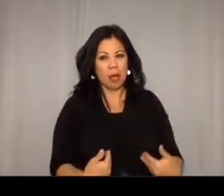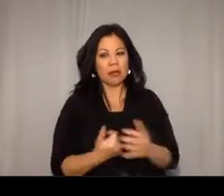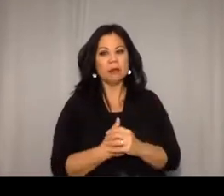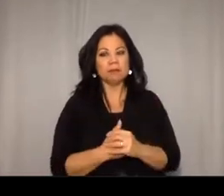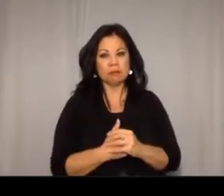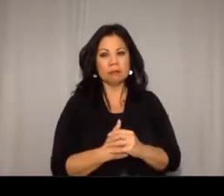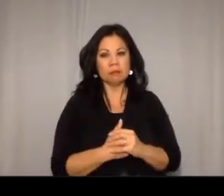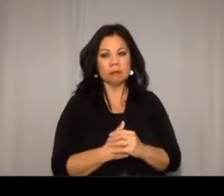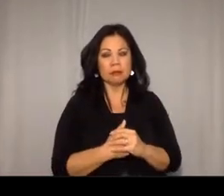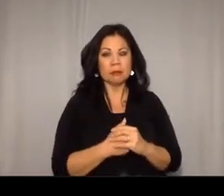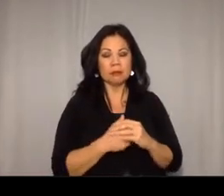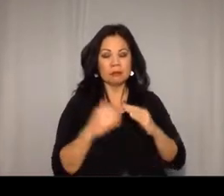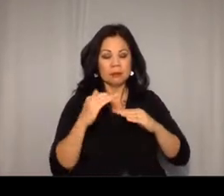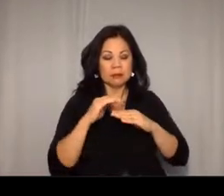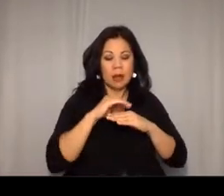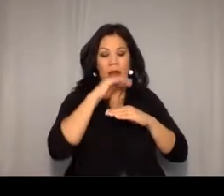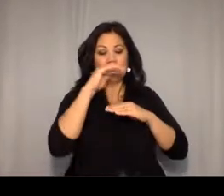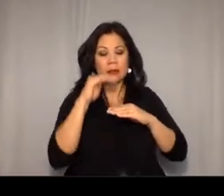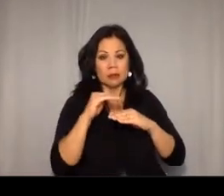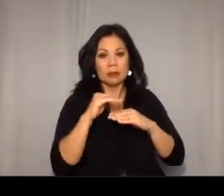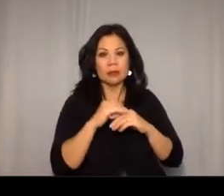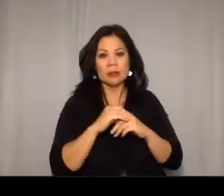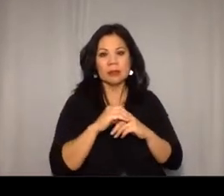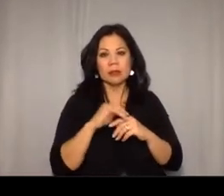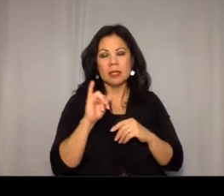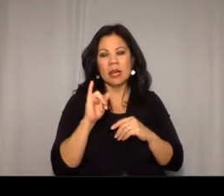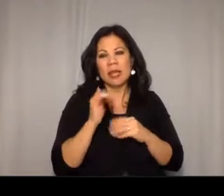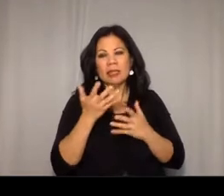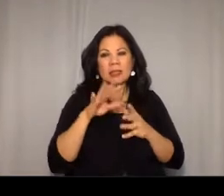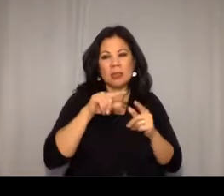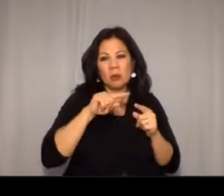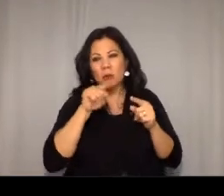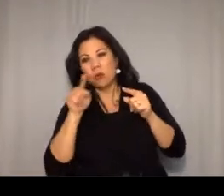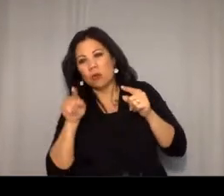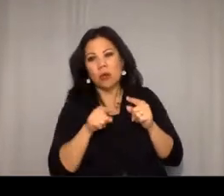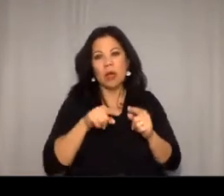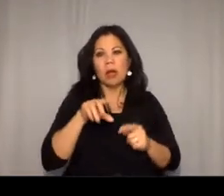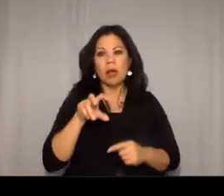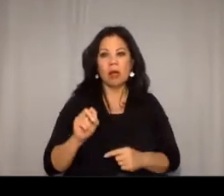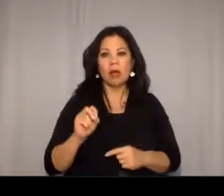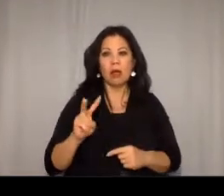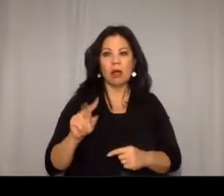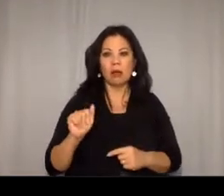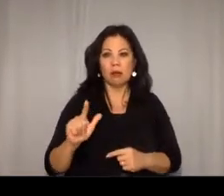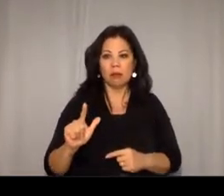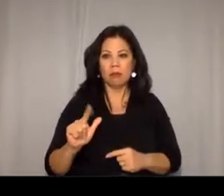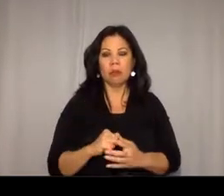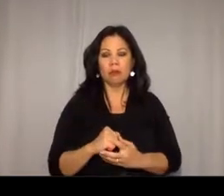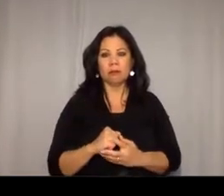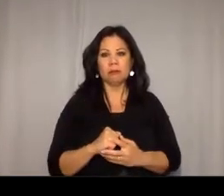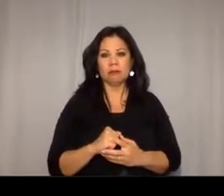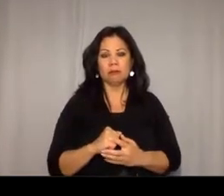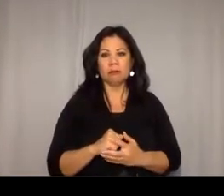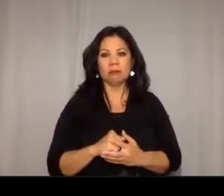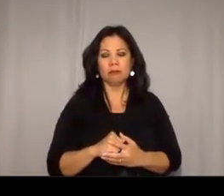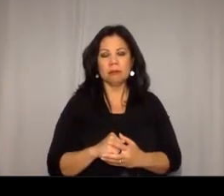make kind of like a sideways oval that connects down to my body. So